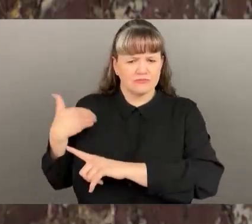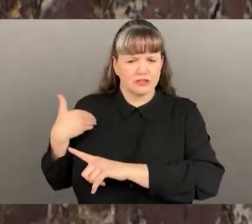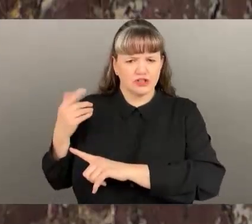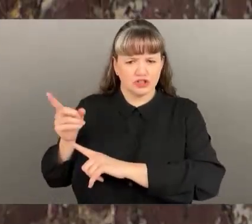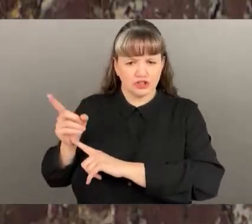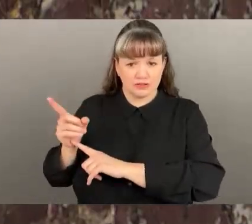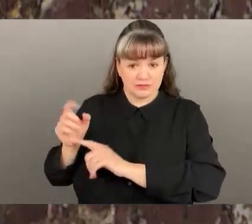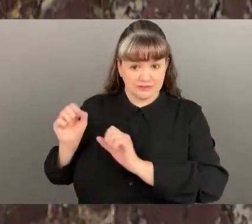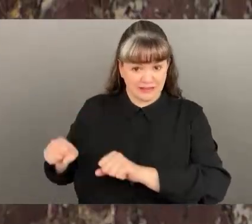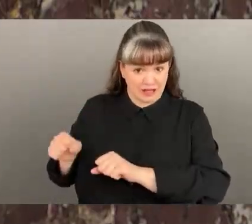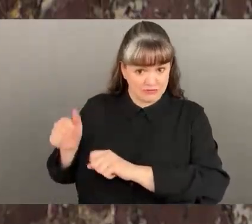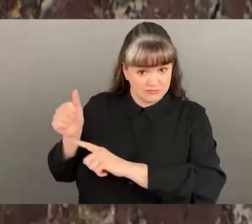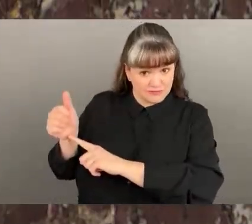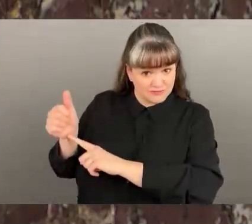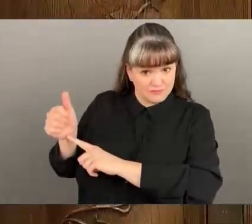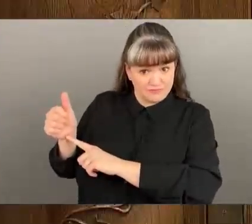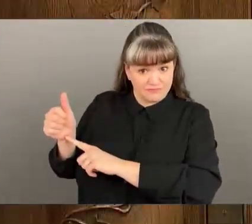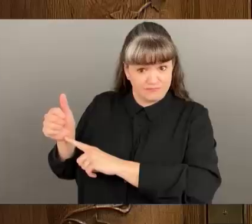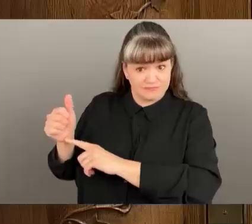month?